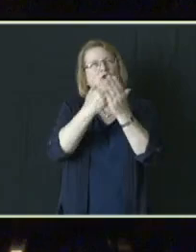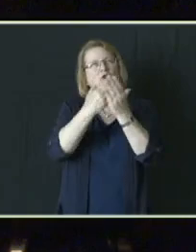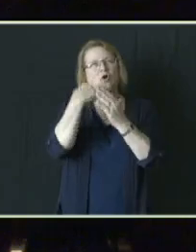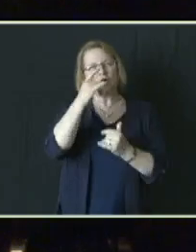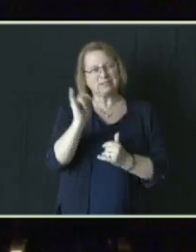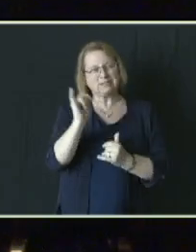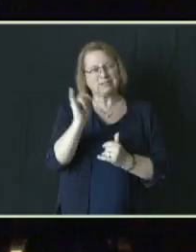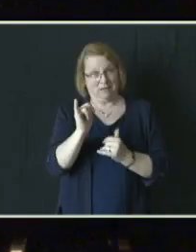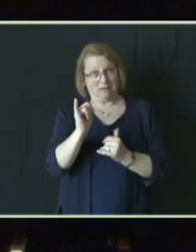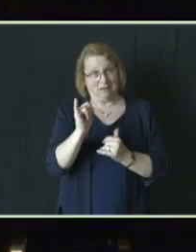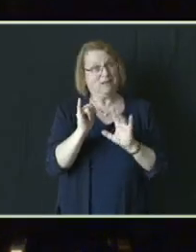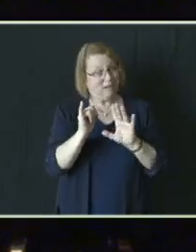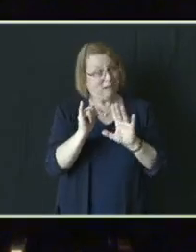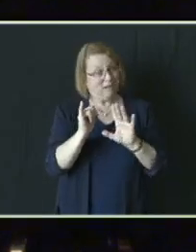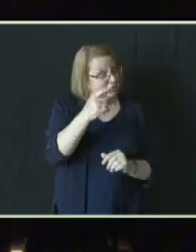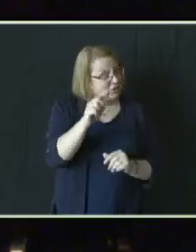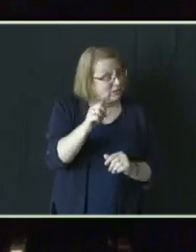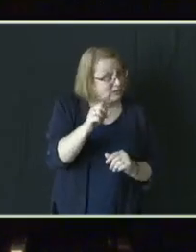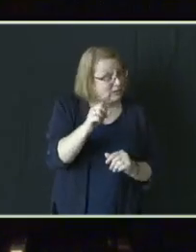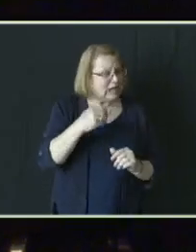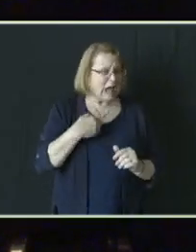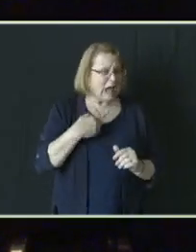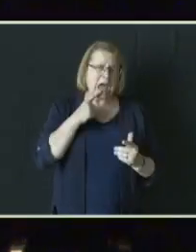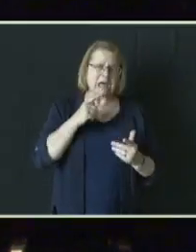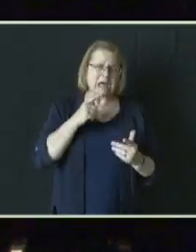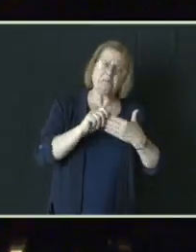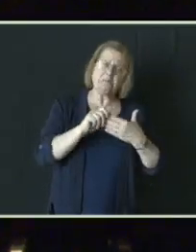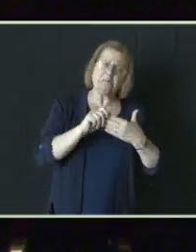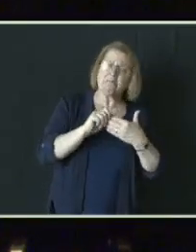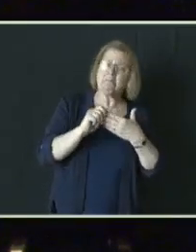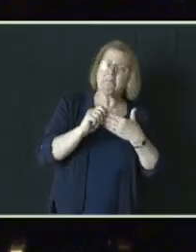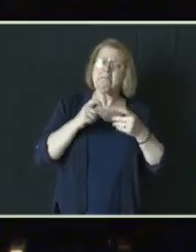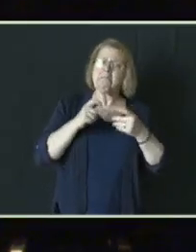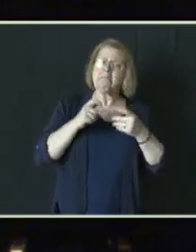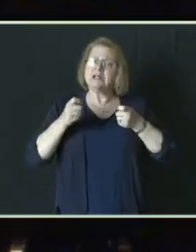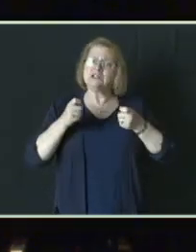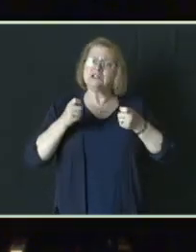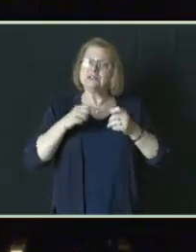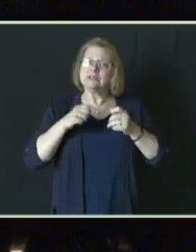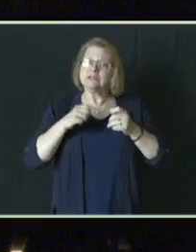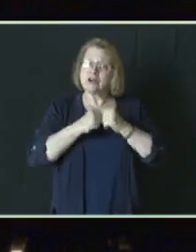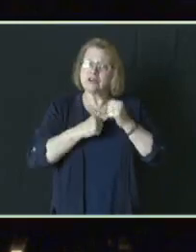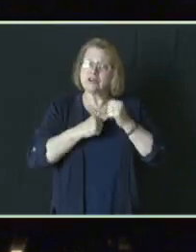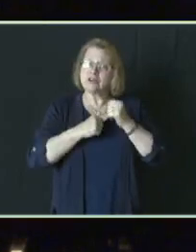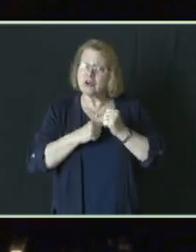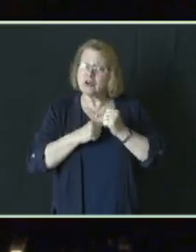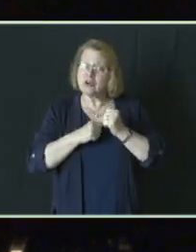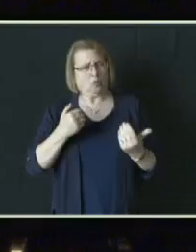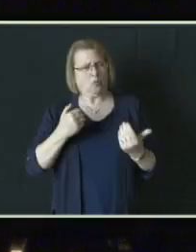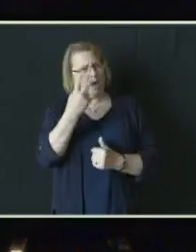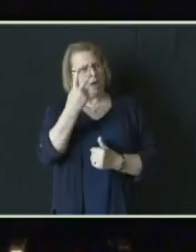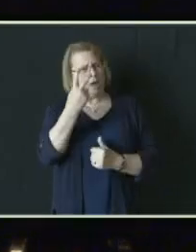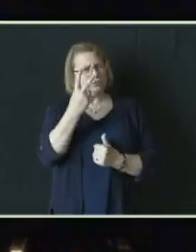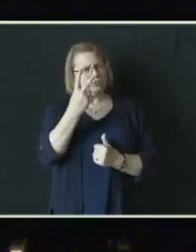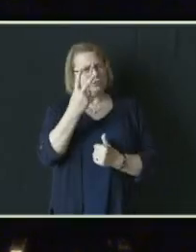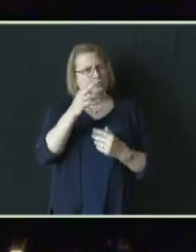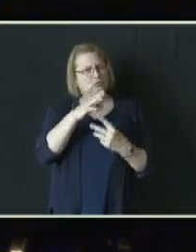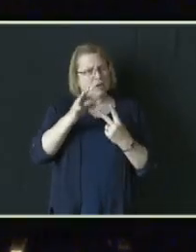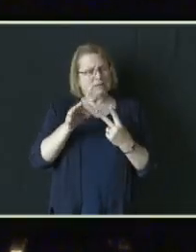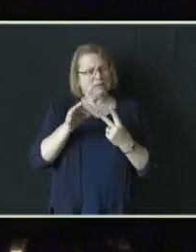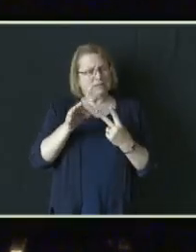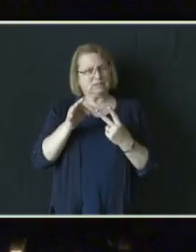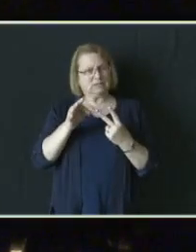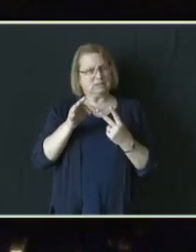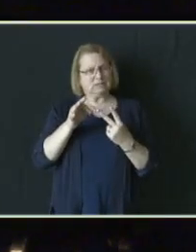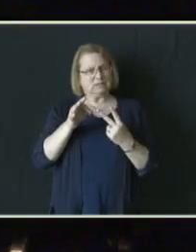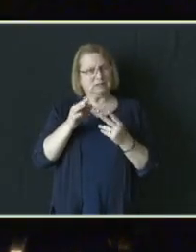GE maintained a relatively flat management structure, you had 2 choices. Stay in a given lane,